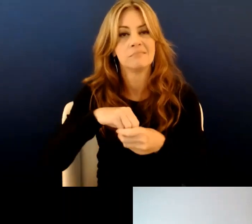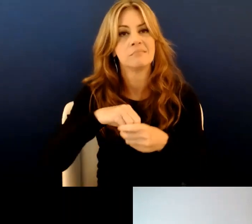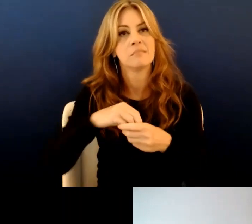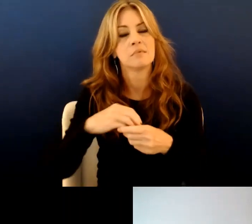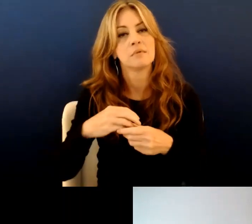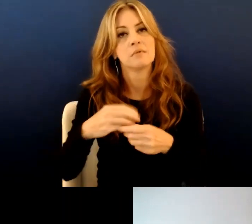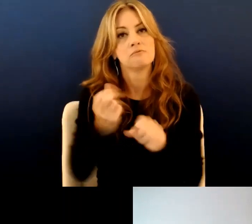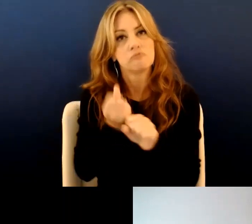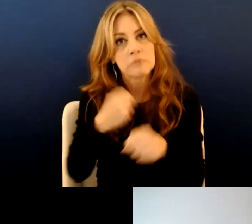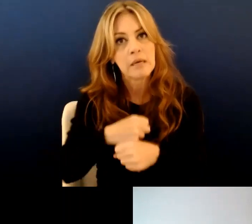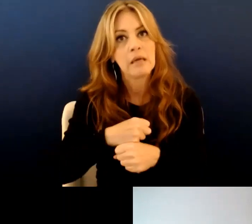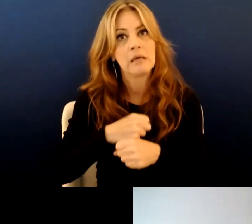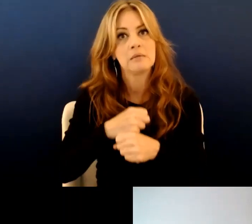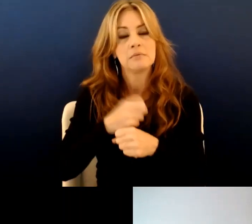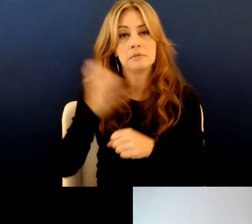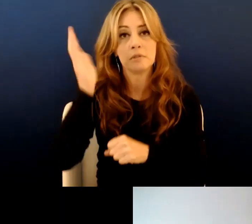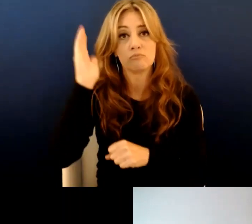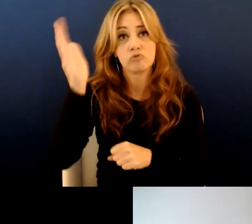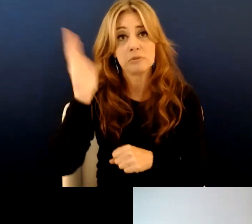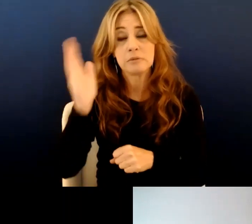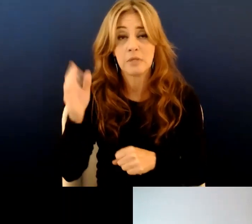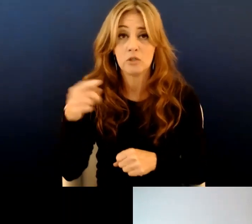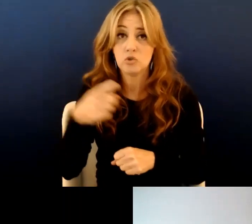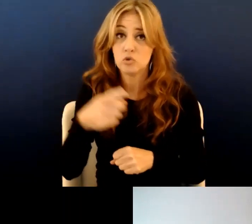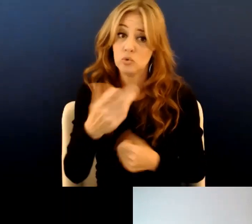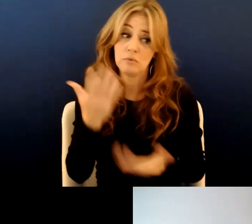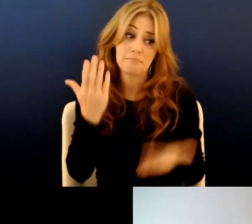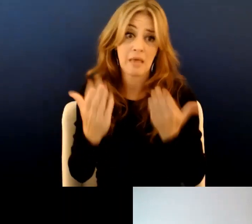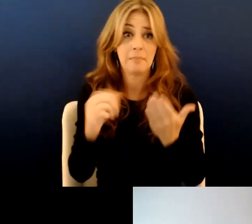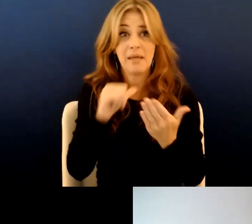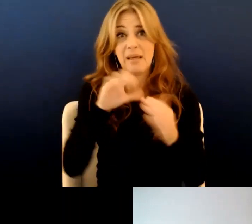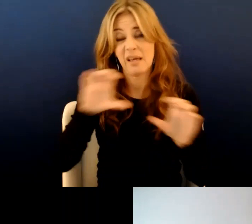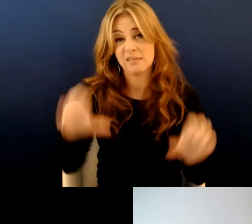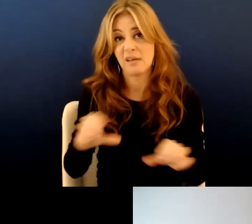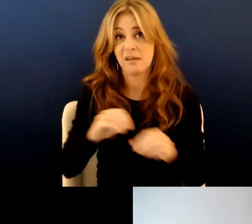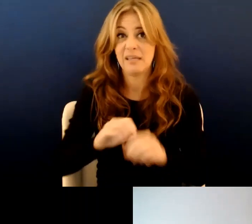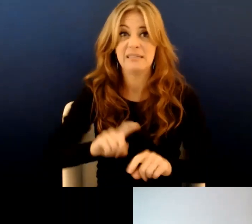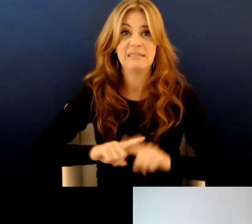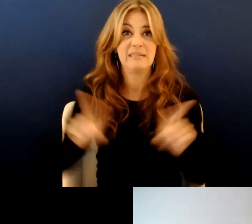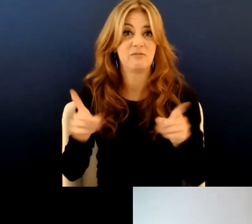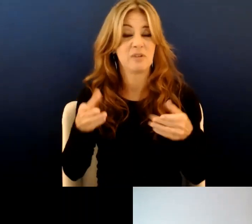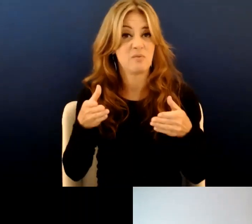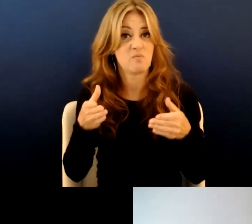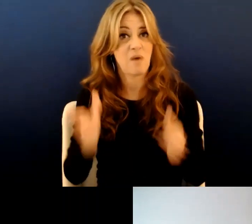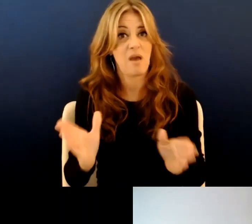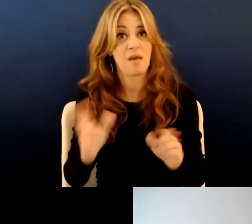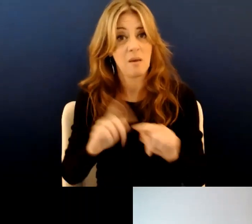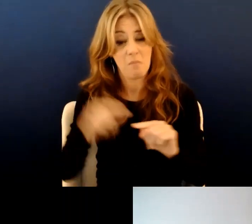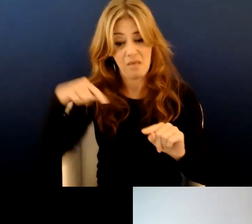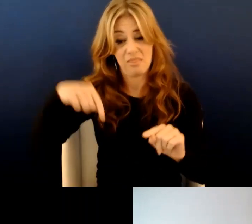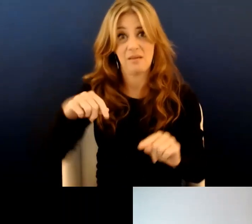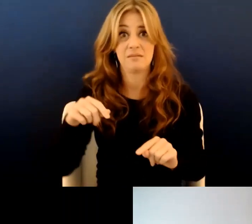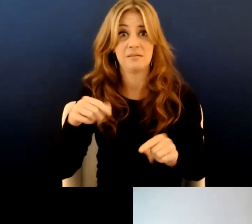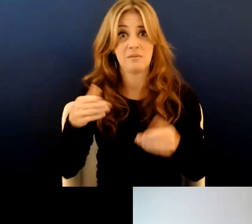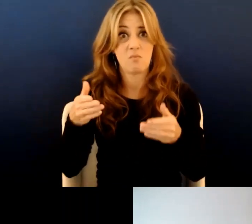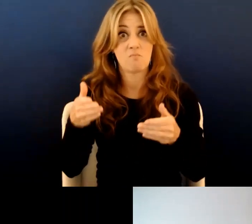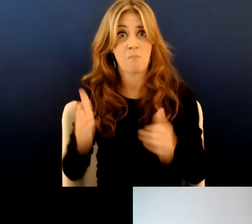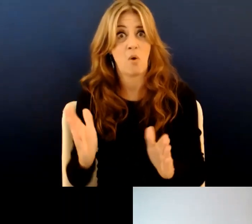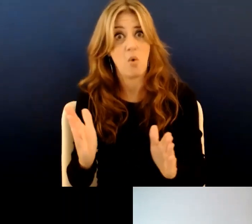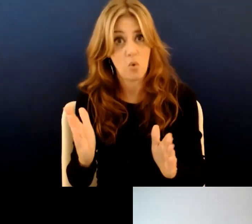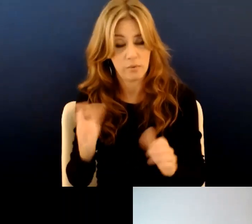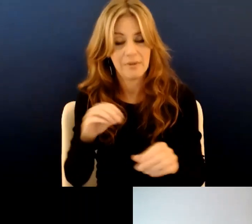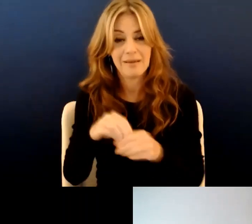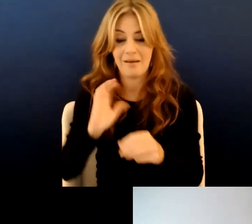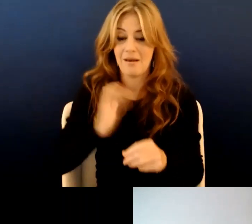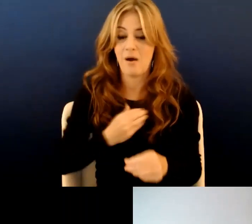a presentation that you might have otherwise done in another modality. But this mode of being in our